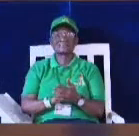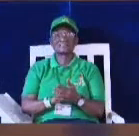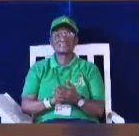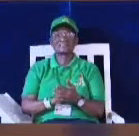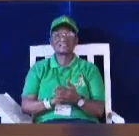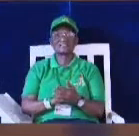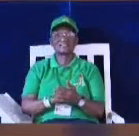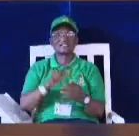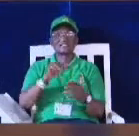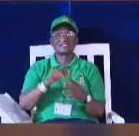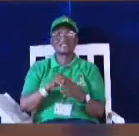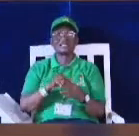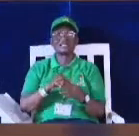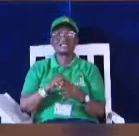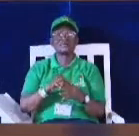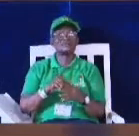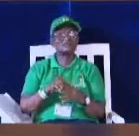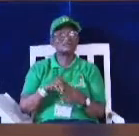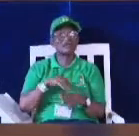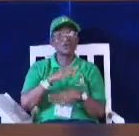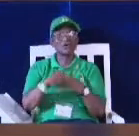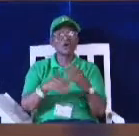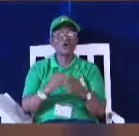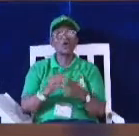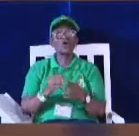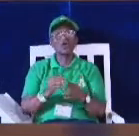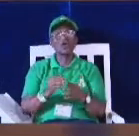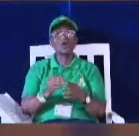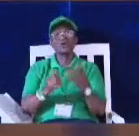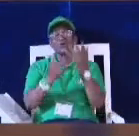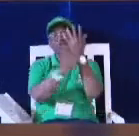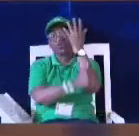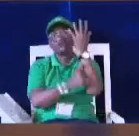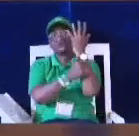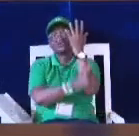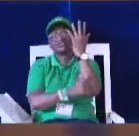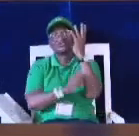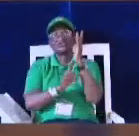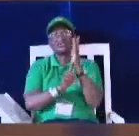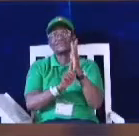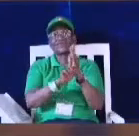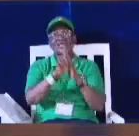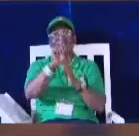in all the civilized countries in the world,